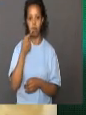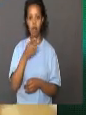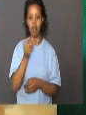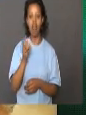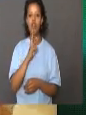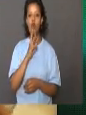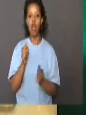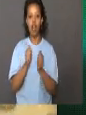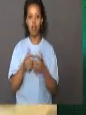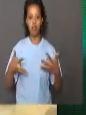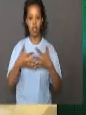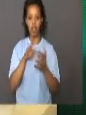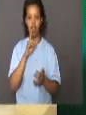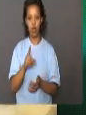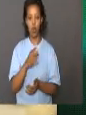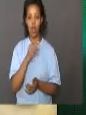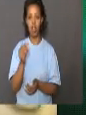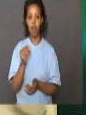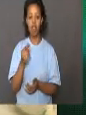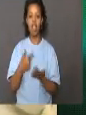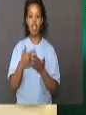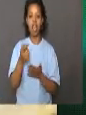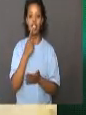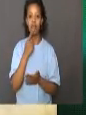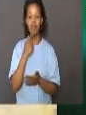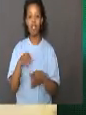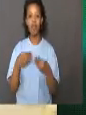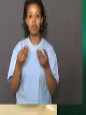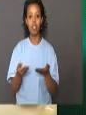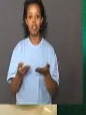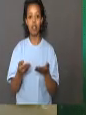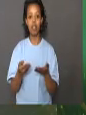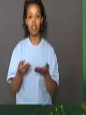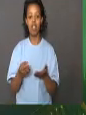Vinegar is used to flavor and preserve food.